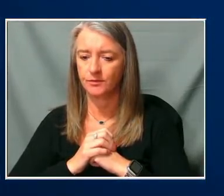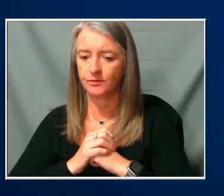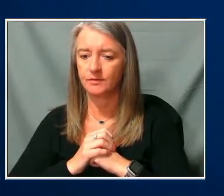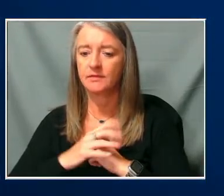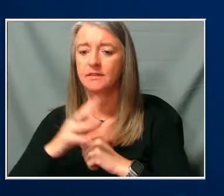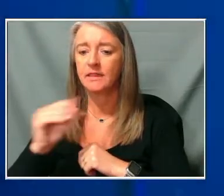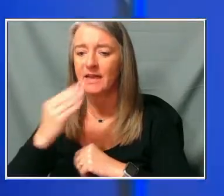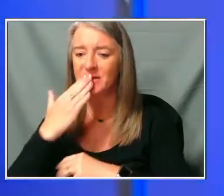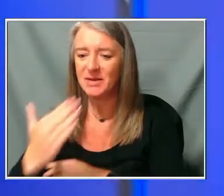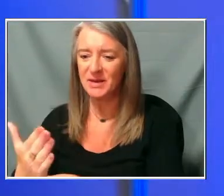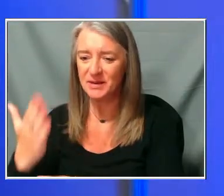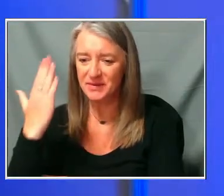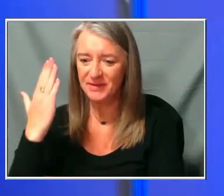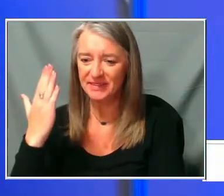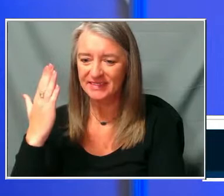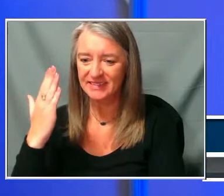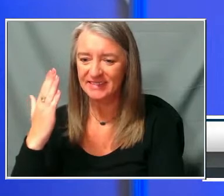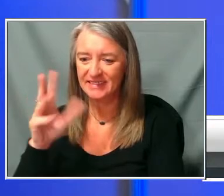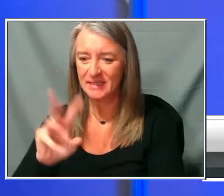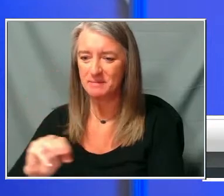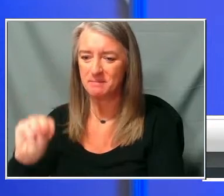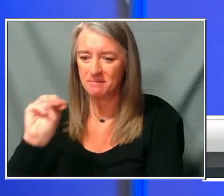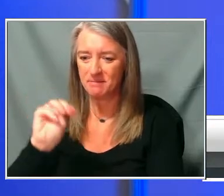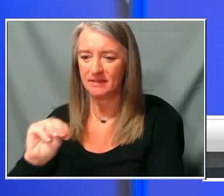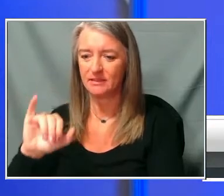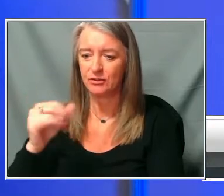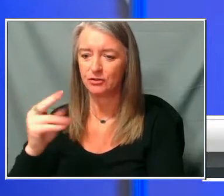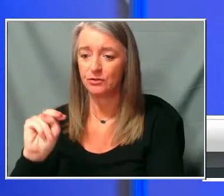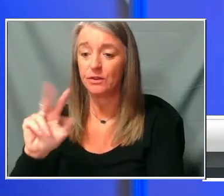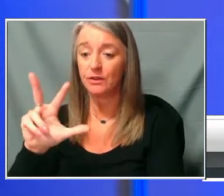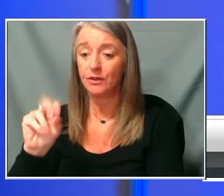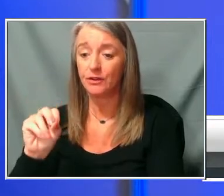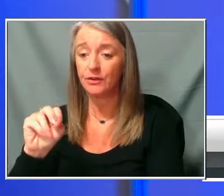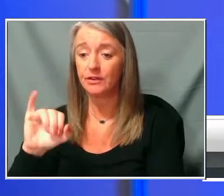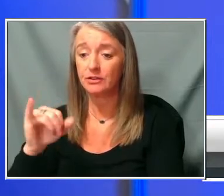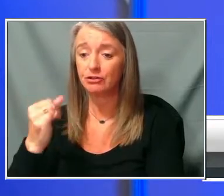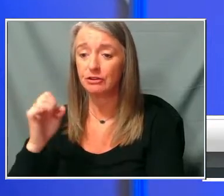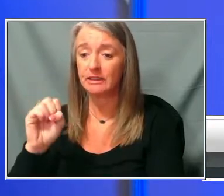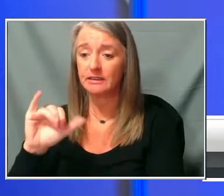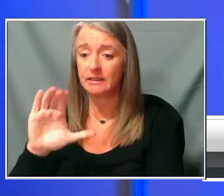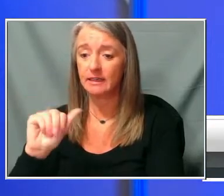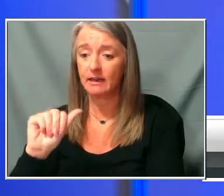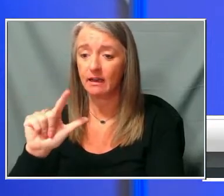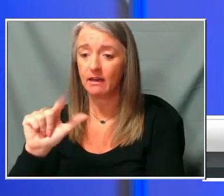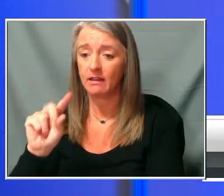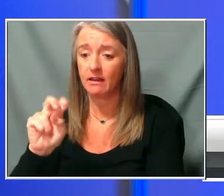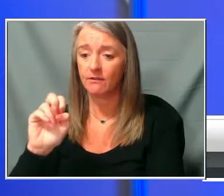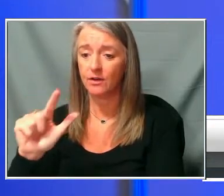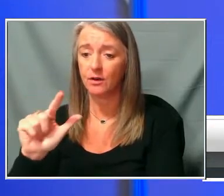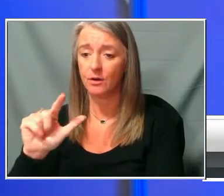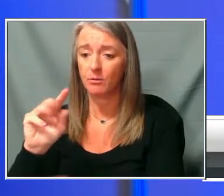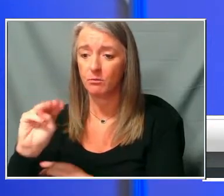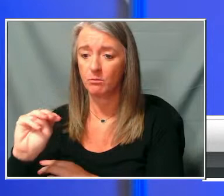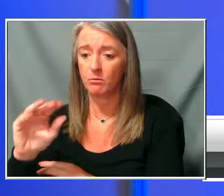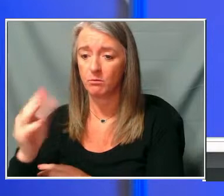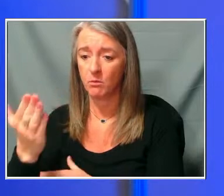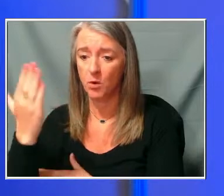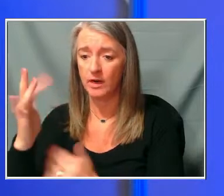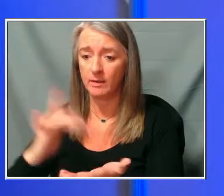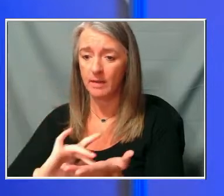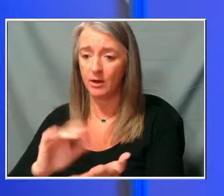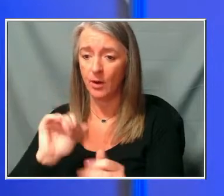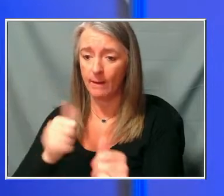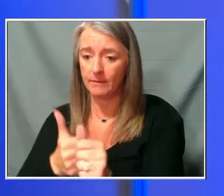Good morning on this Monday. It's January 30th. I'm Jessica Lovell. Welcome into the Morning Medical Update and to the Dolph C. Simons Jr.